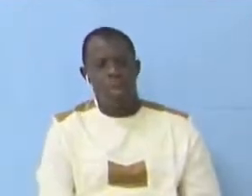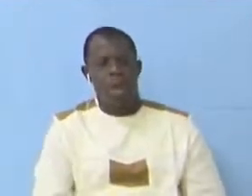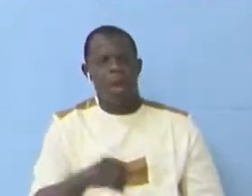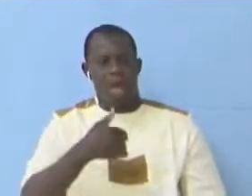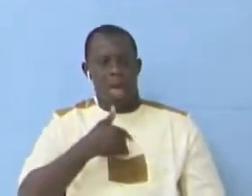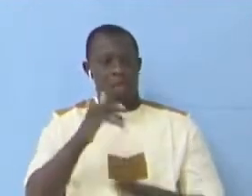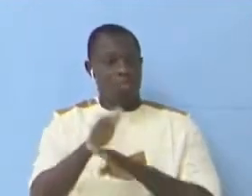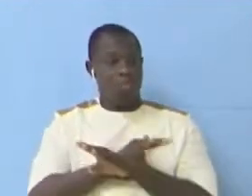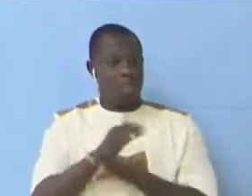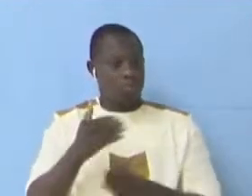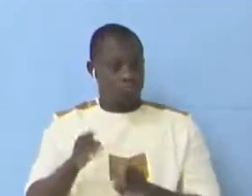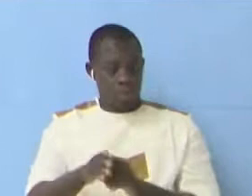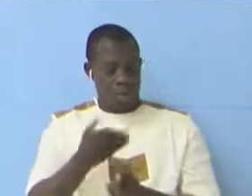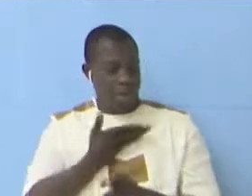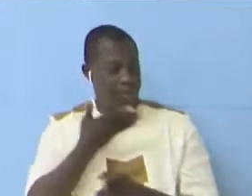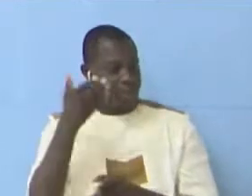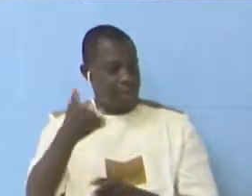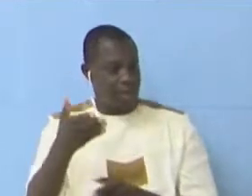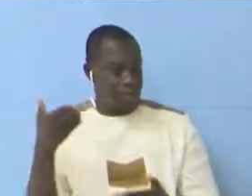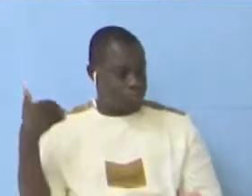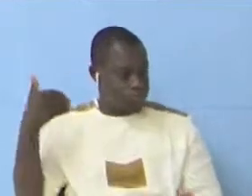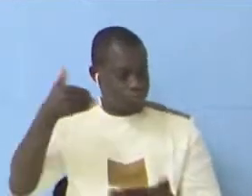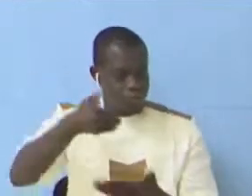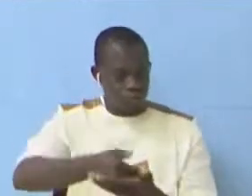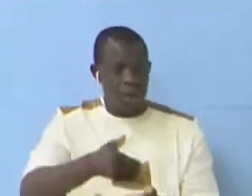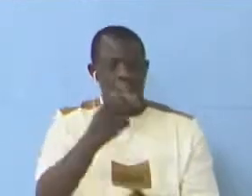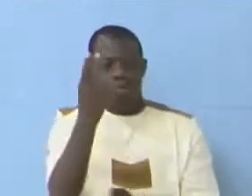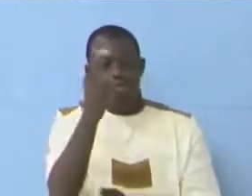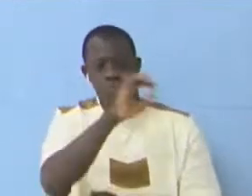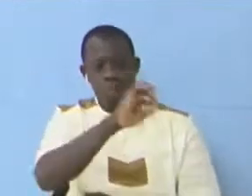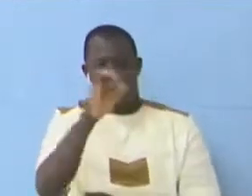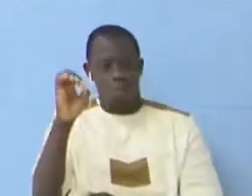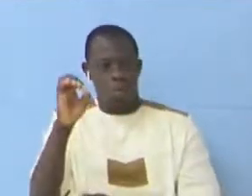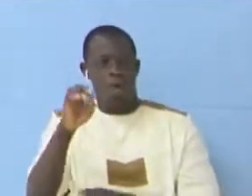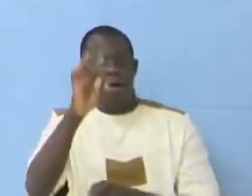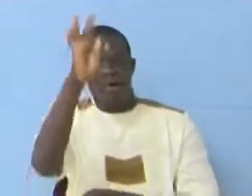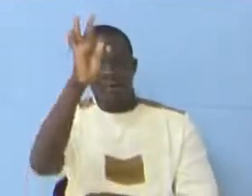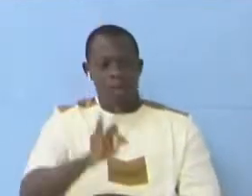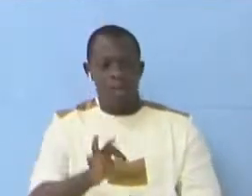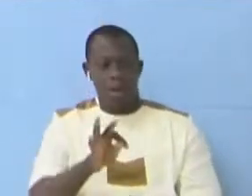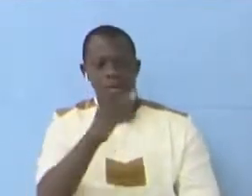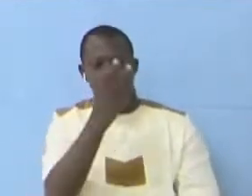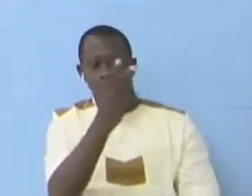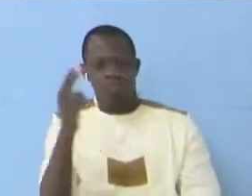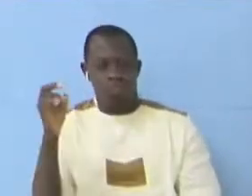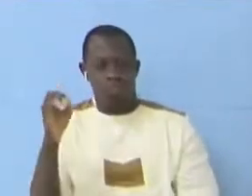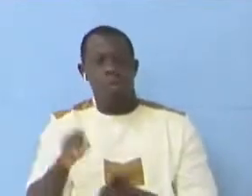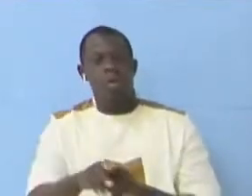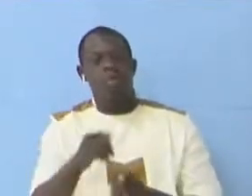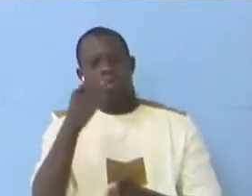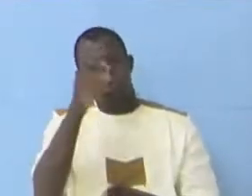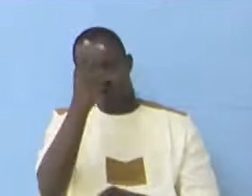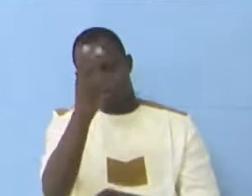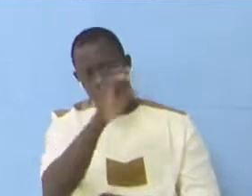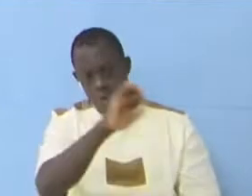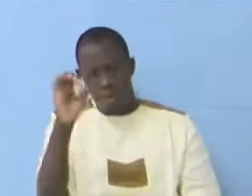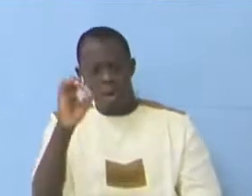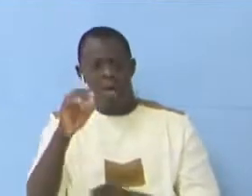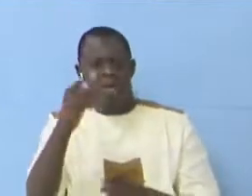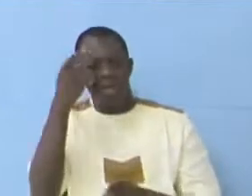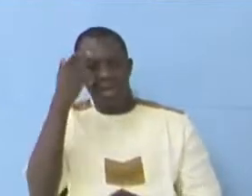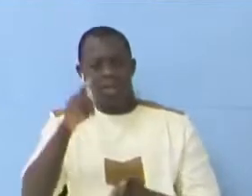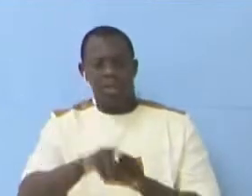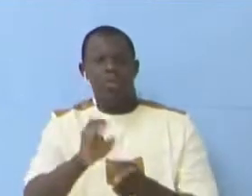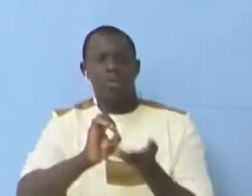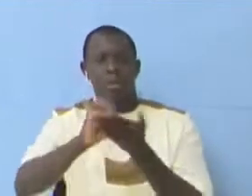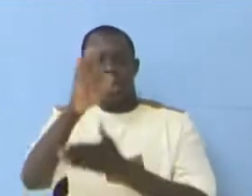up to 2000. In February 2000, then I was posted to Sierra Leone as second secretary. Ci jamono boobu nag